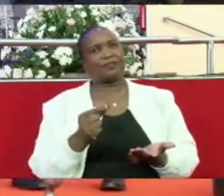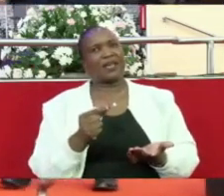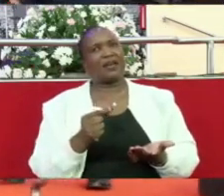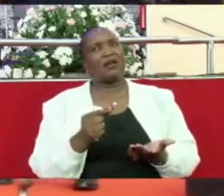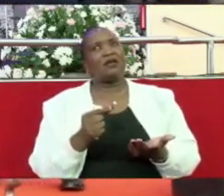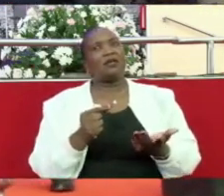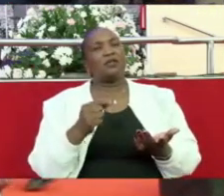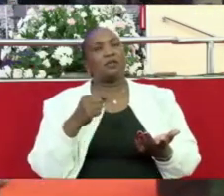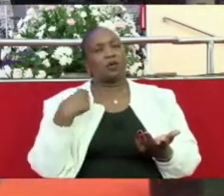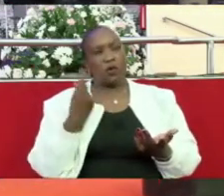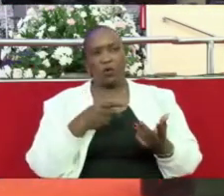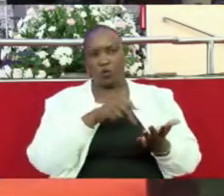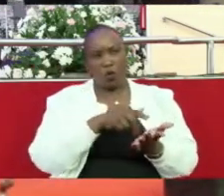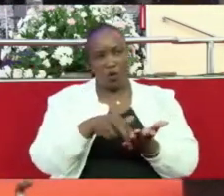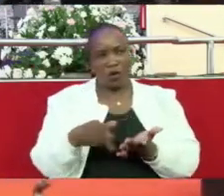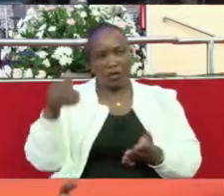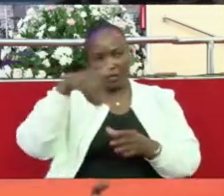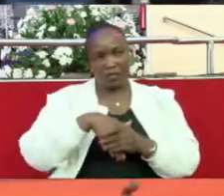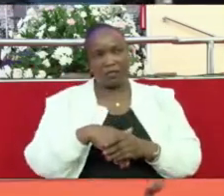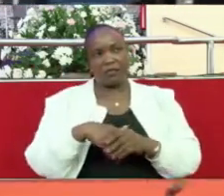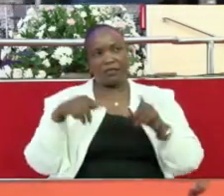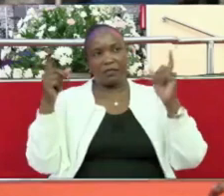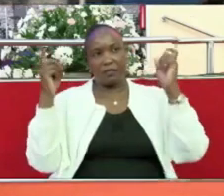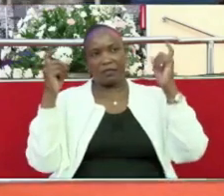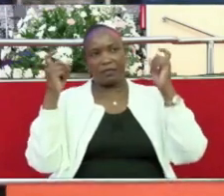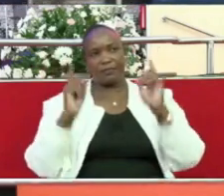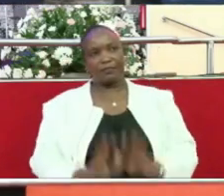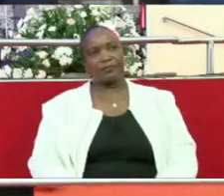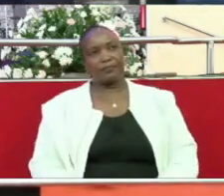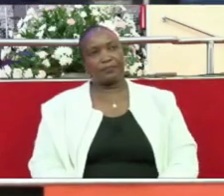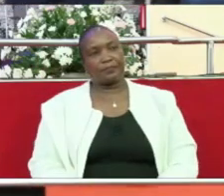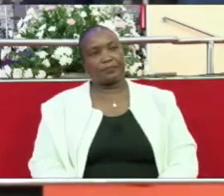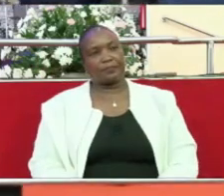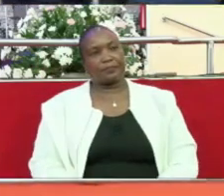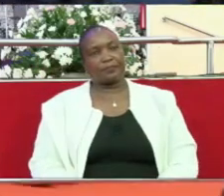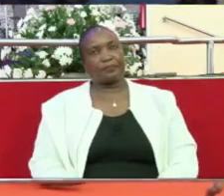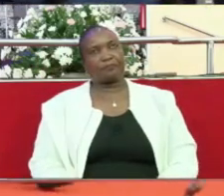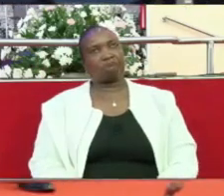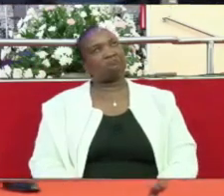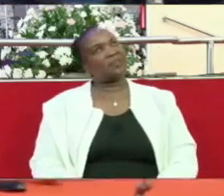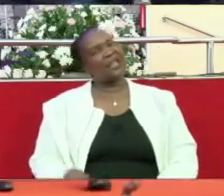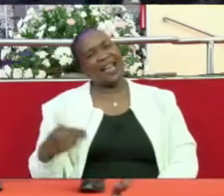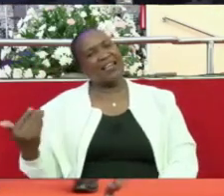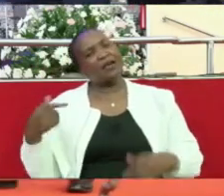sin is not your portion. That when every other person is doing what they are doing,